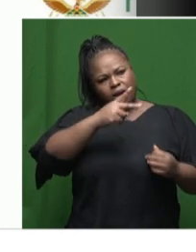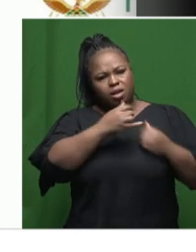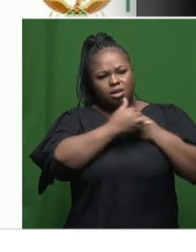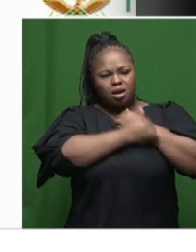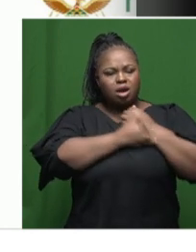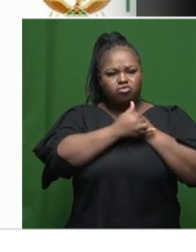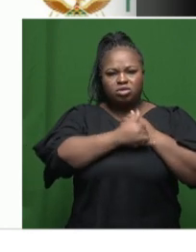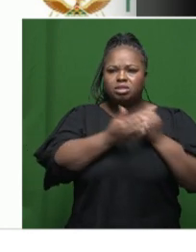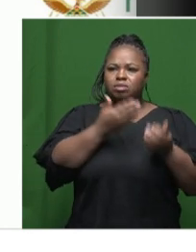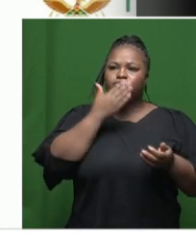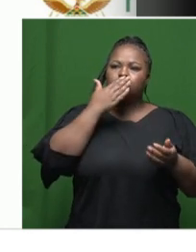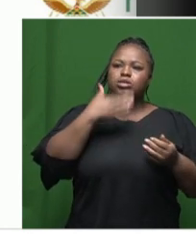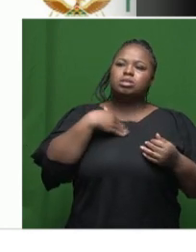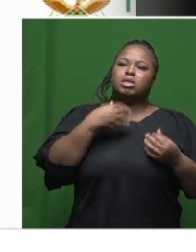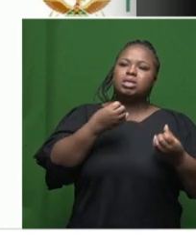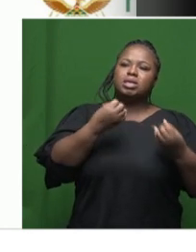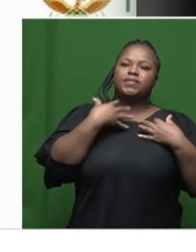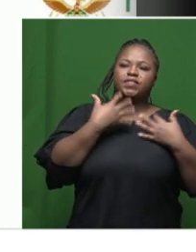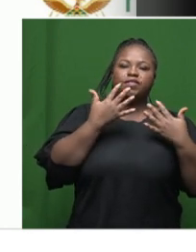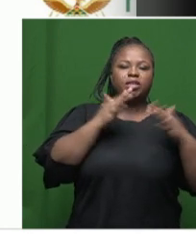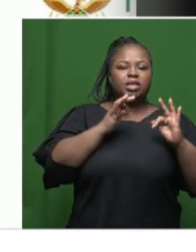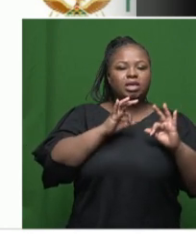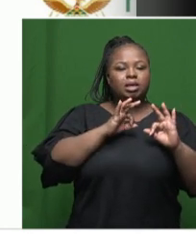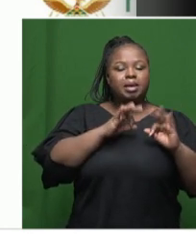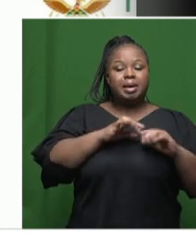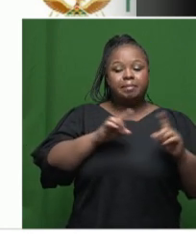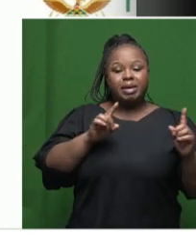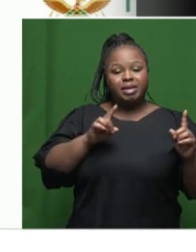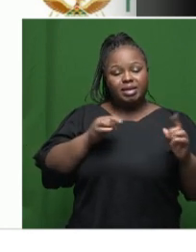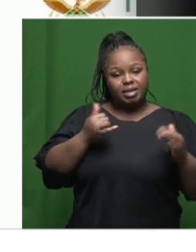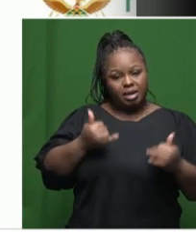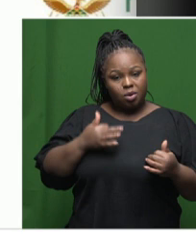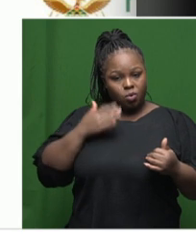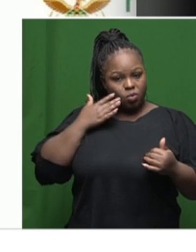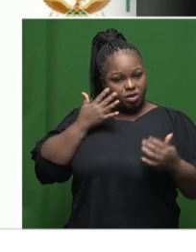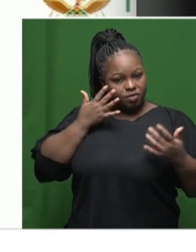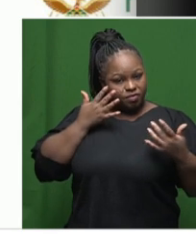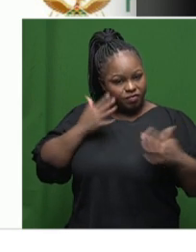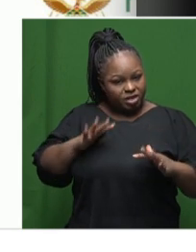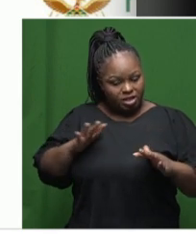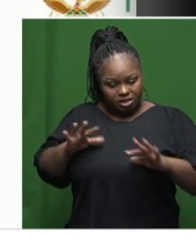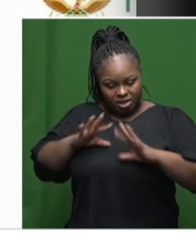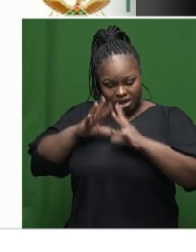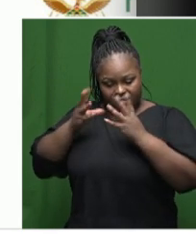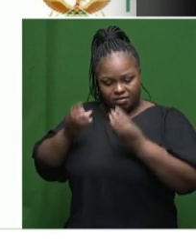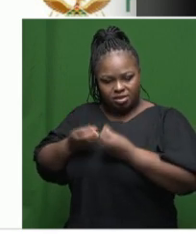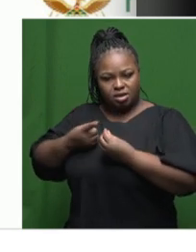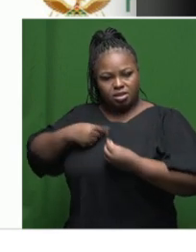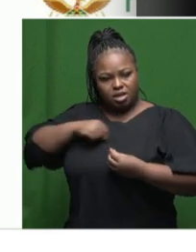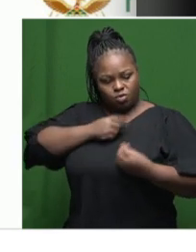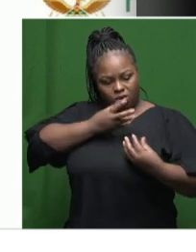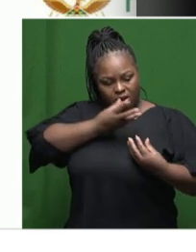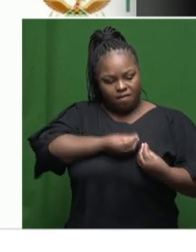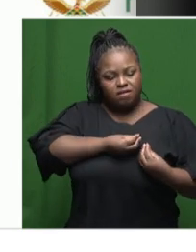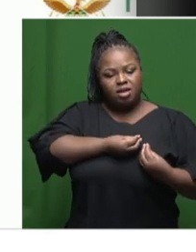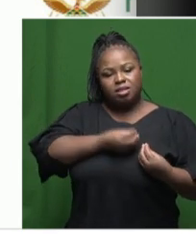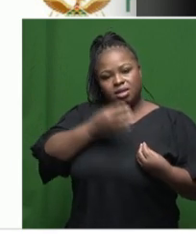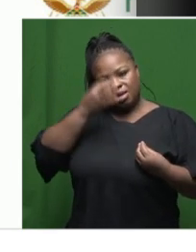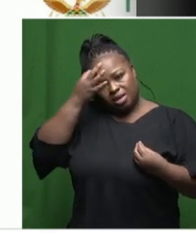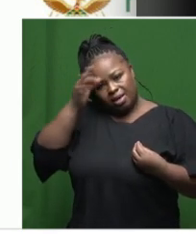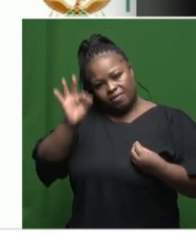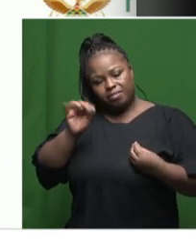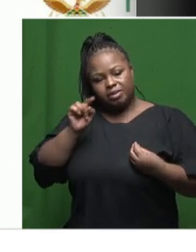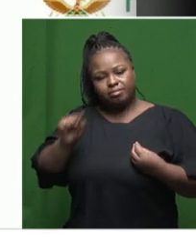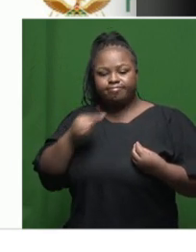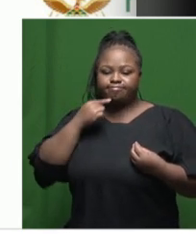through donations. But that does not mean we should not place an order. But as soon as we finish what we have currently, definitely as the government, as the president